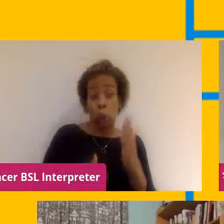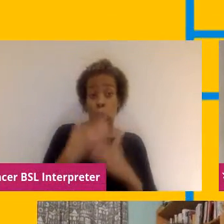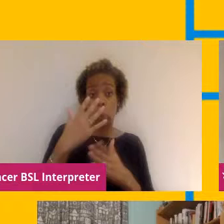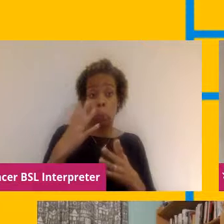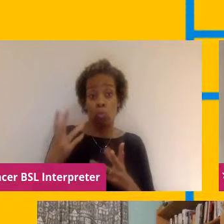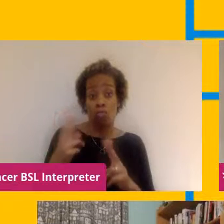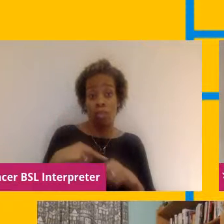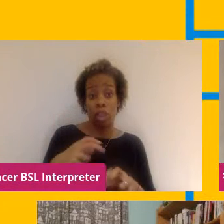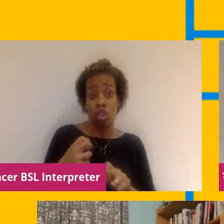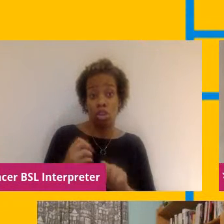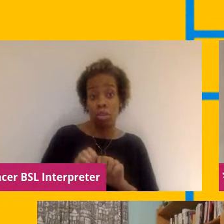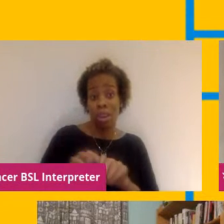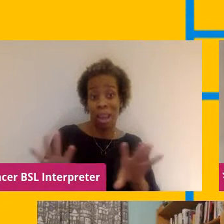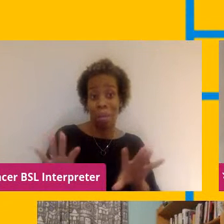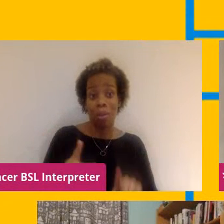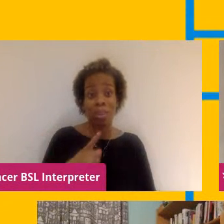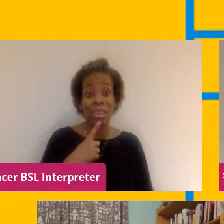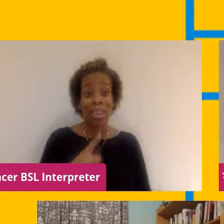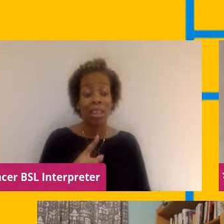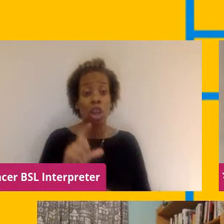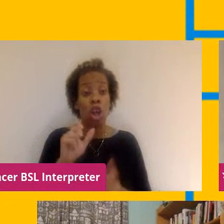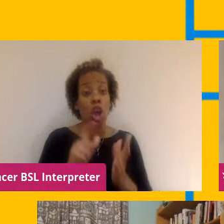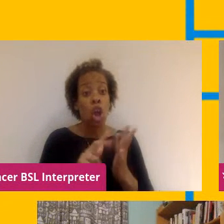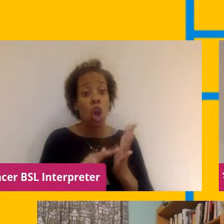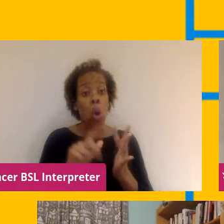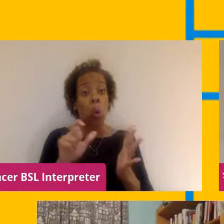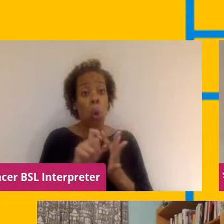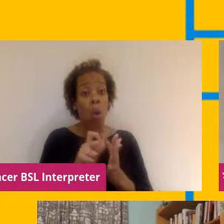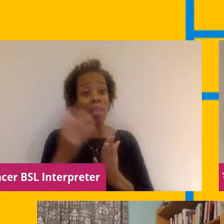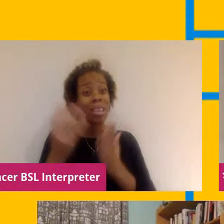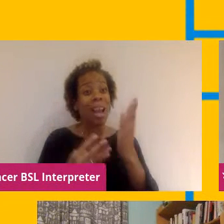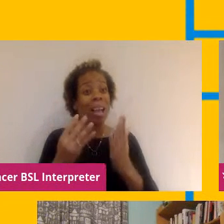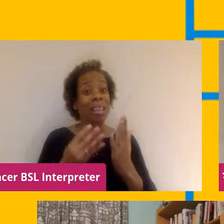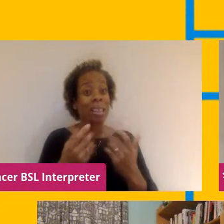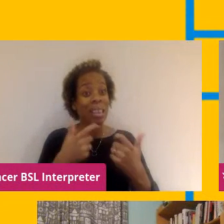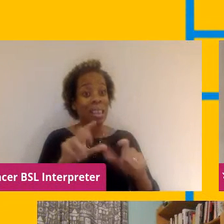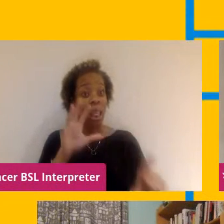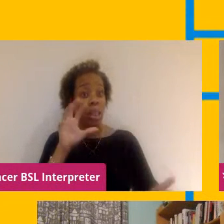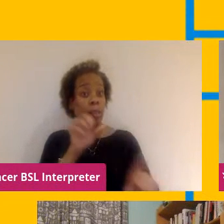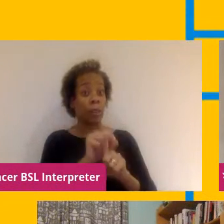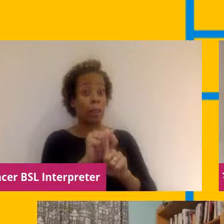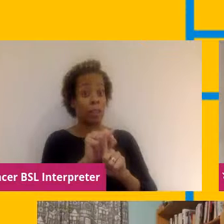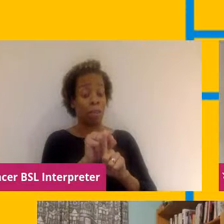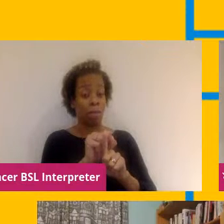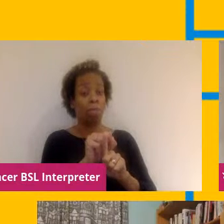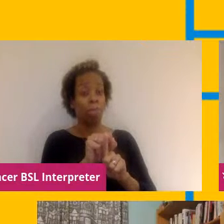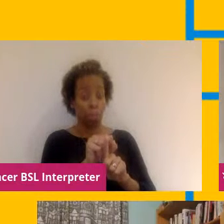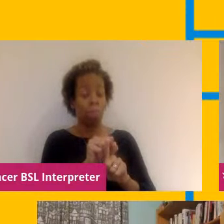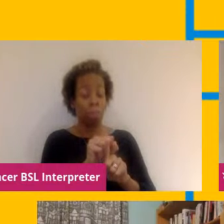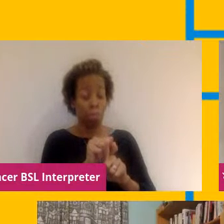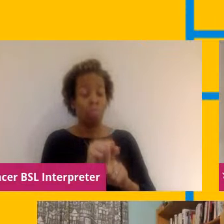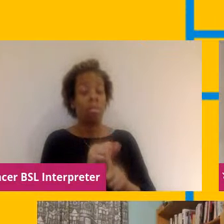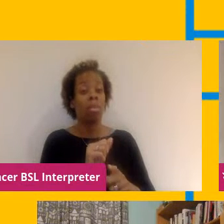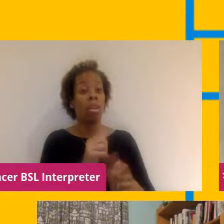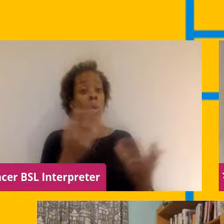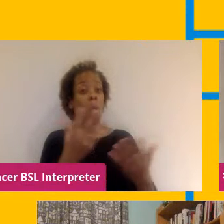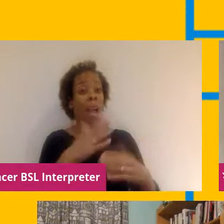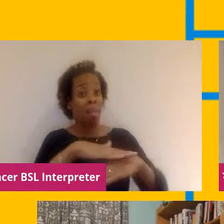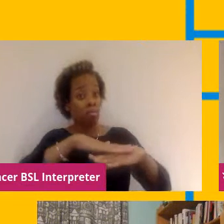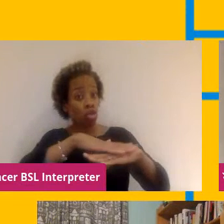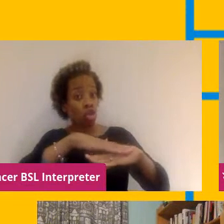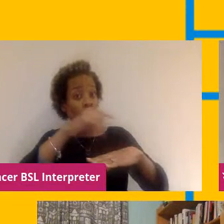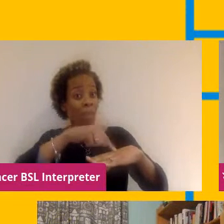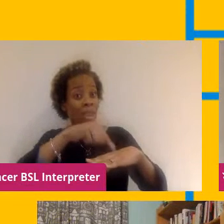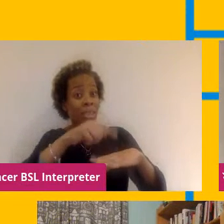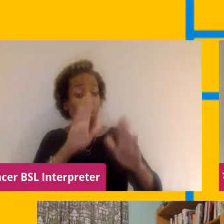say that COVID-19 is still detectable after 6 days on 4 common library materials when they're stacked.